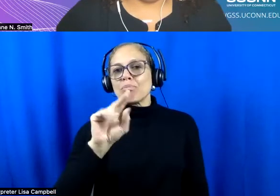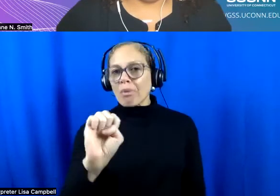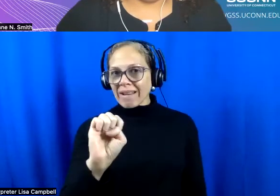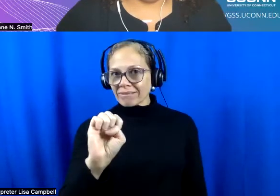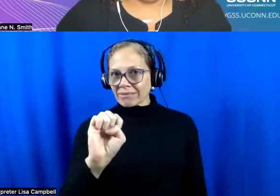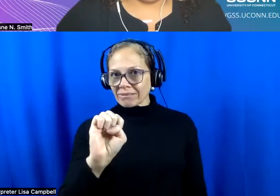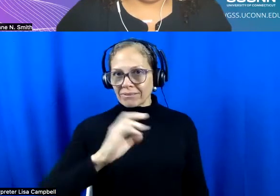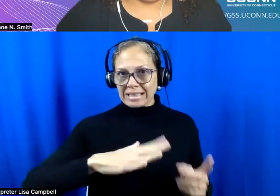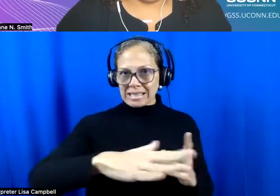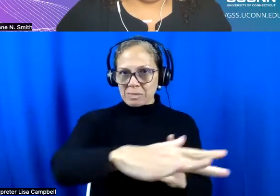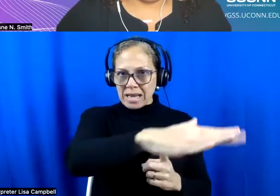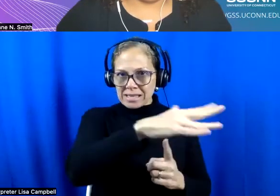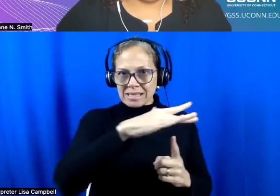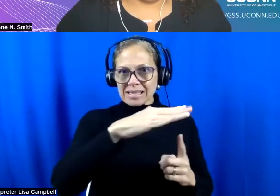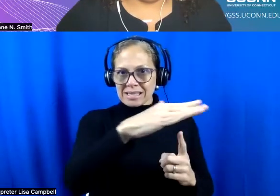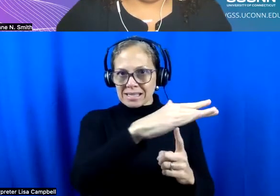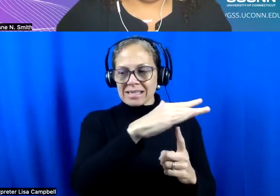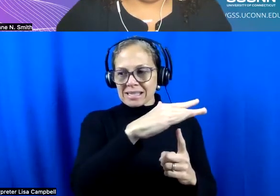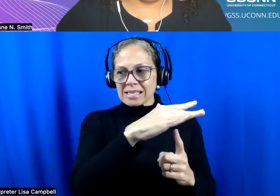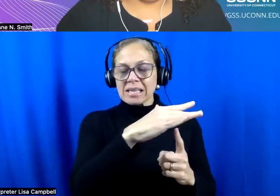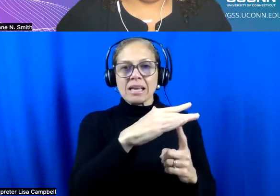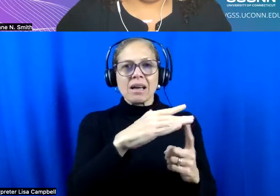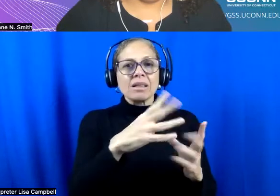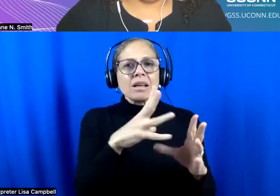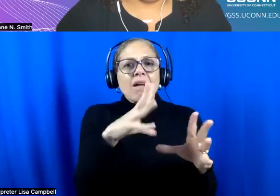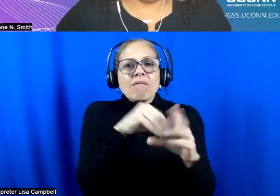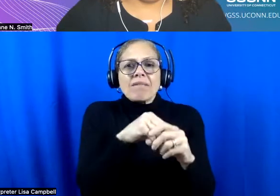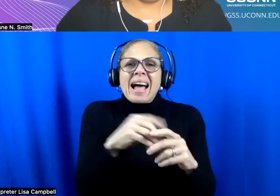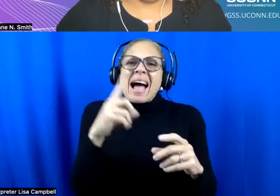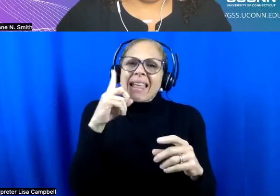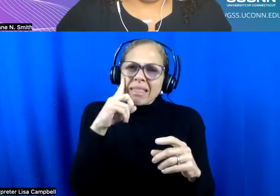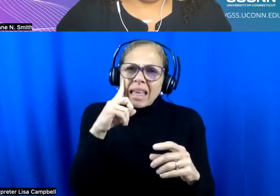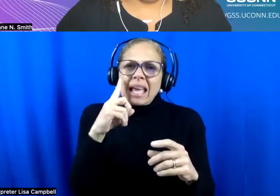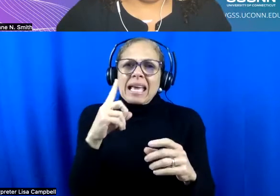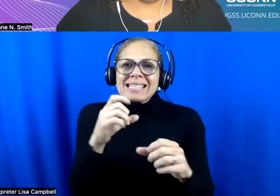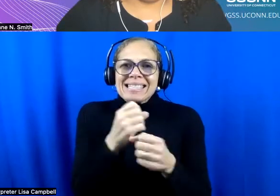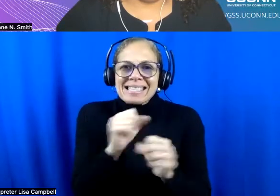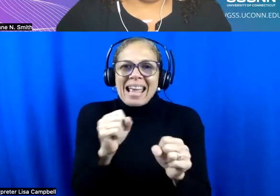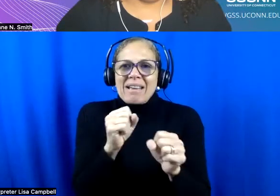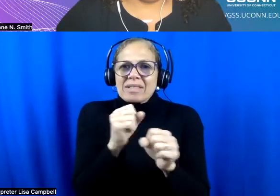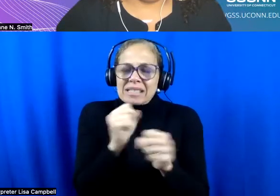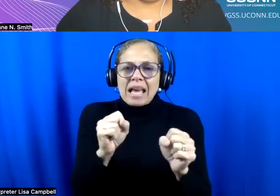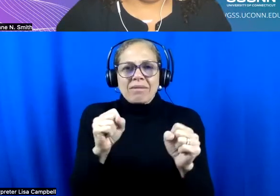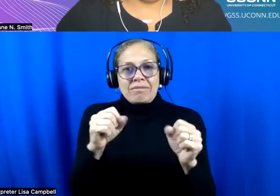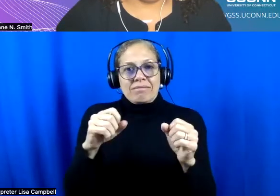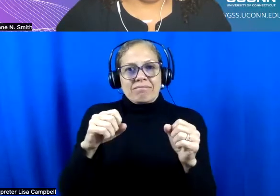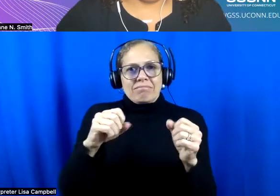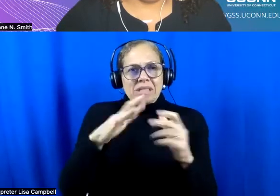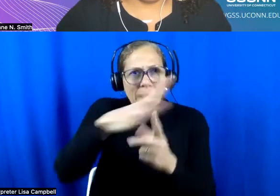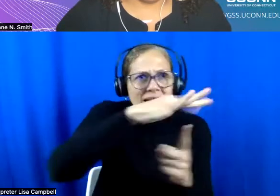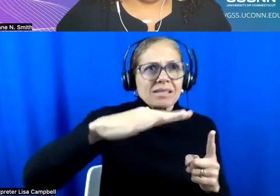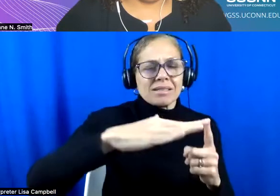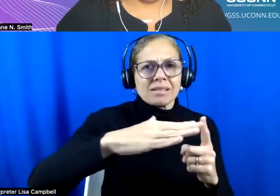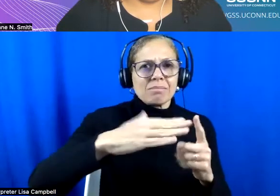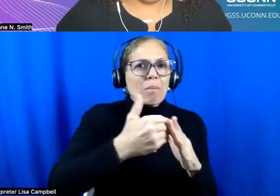to really incorporate more. I mean, I believe in safe and sacred spaces, and I want them, but I think that before we can get